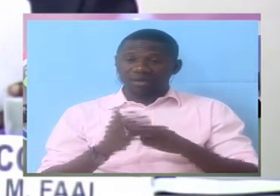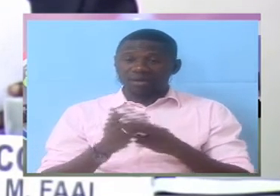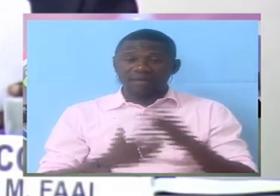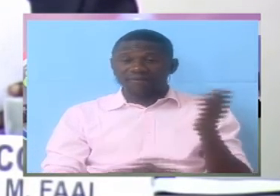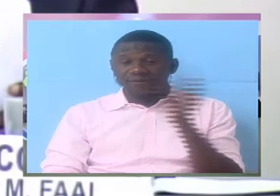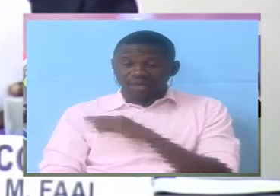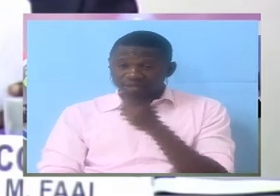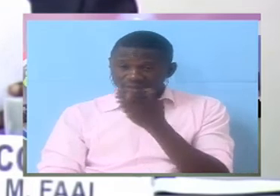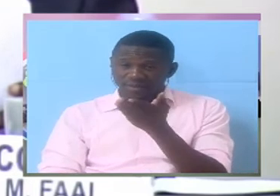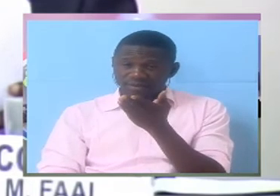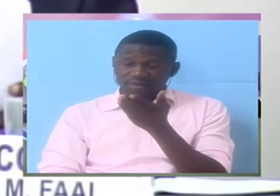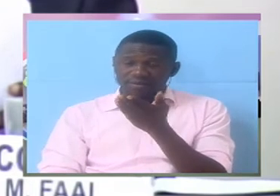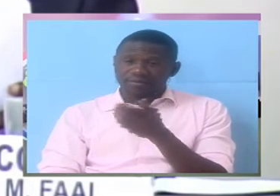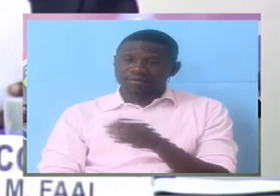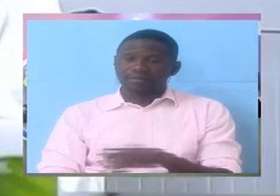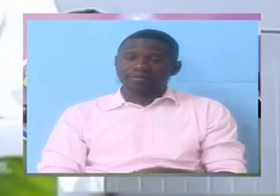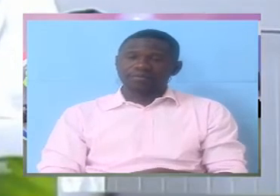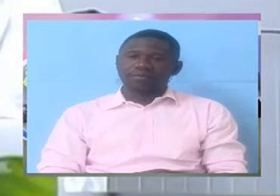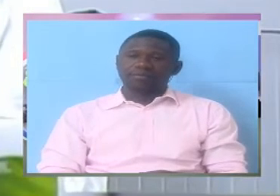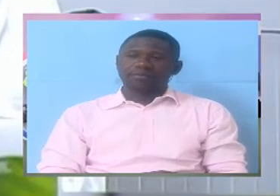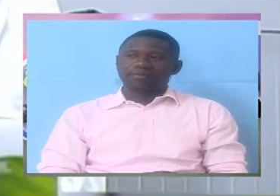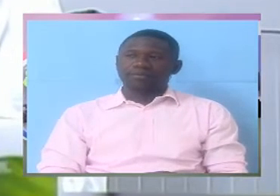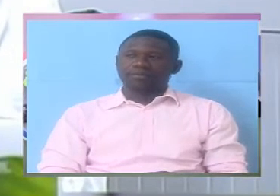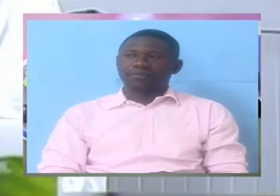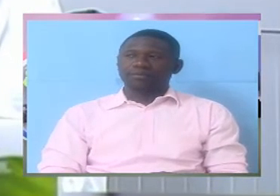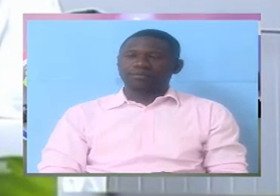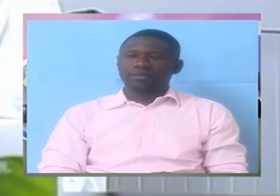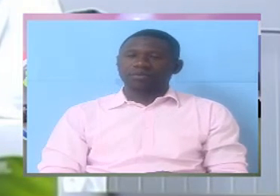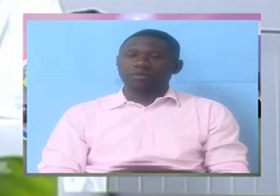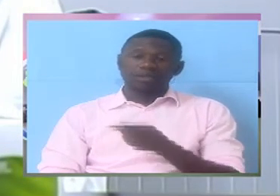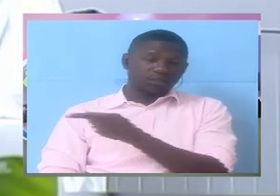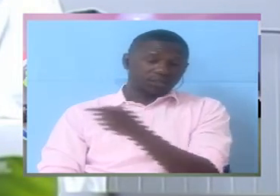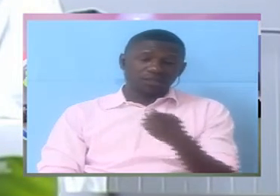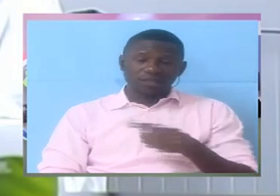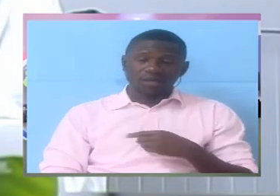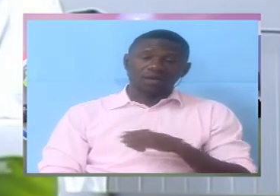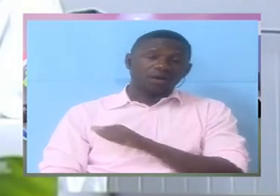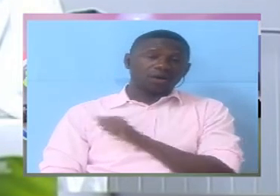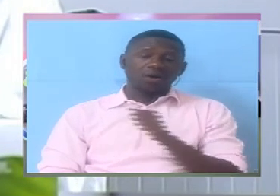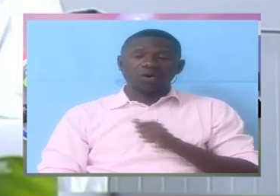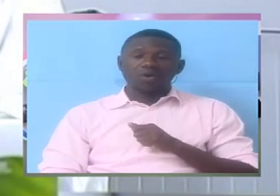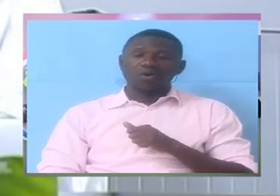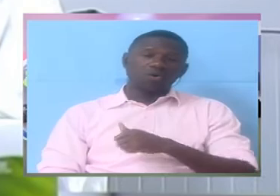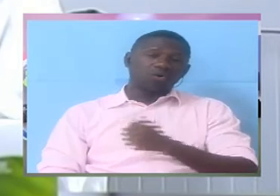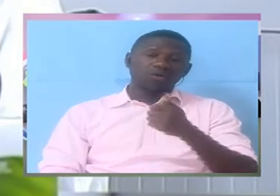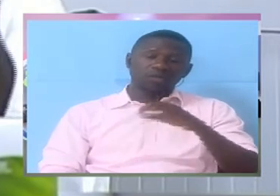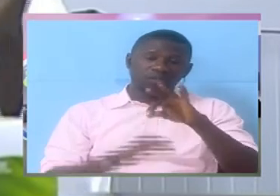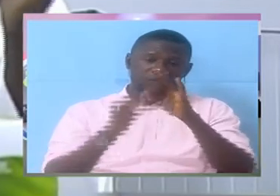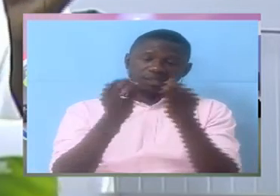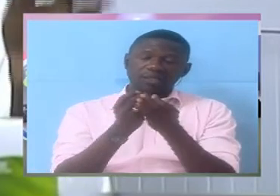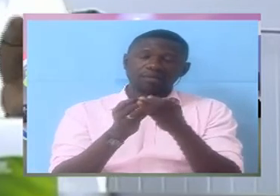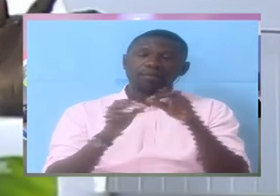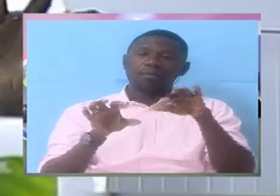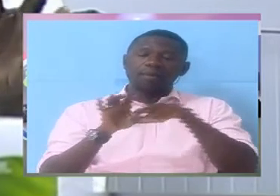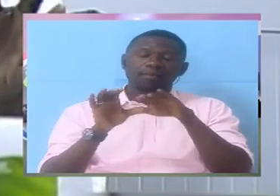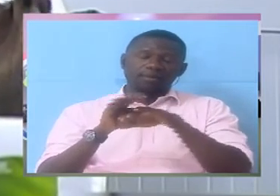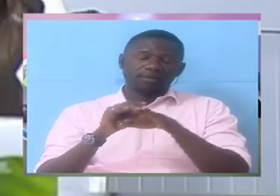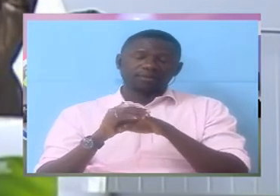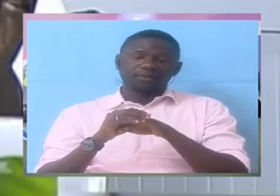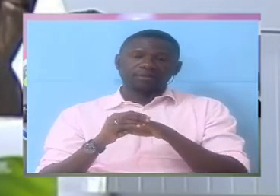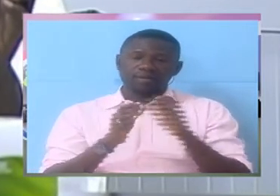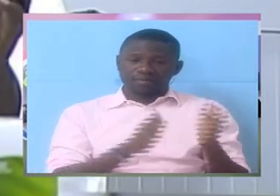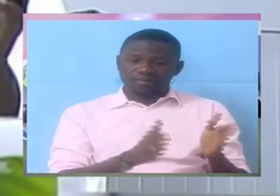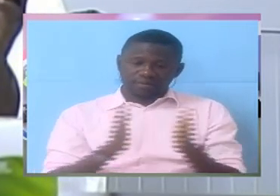experts. Wale mu na nola baluti. Really? from the arrival of these people,